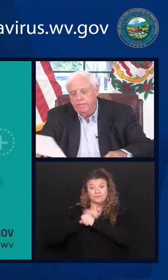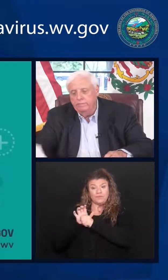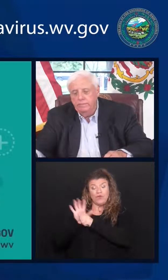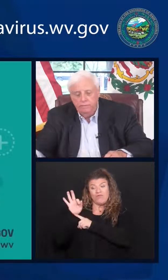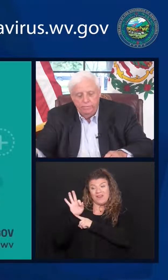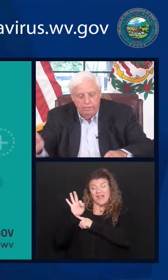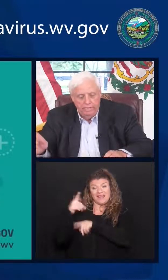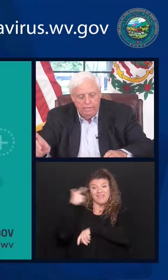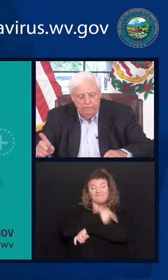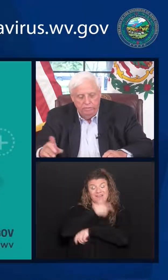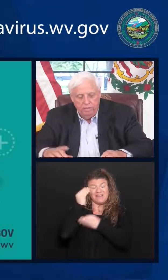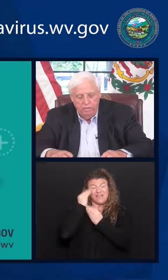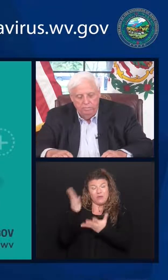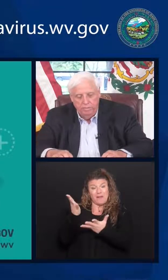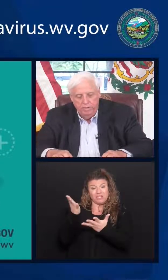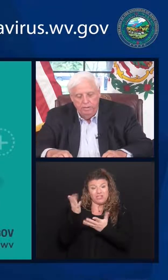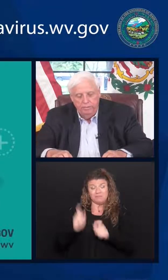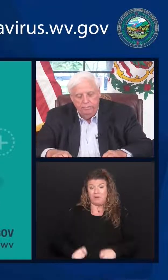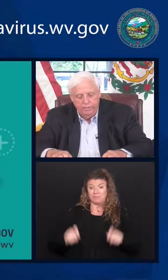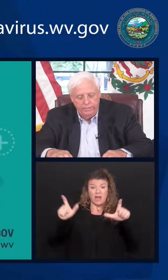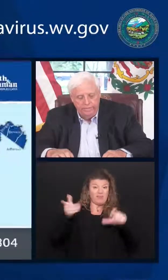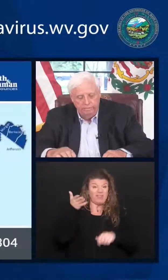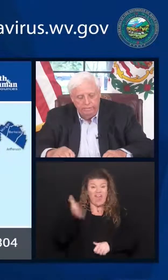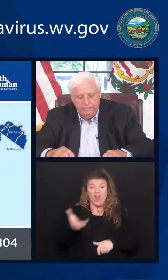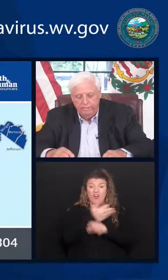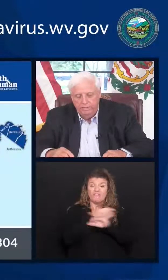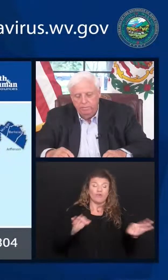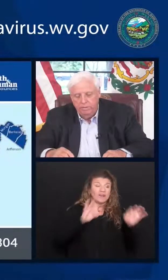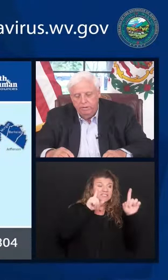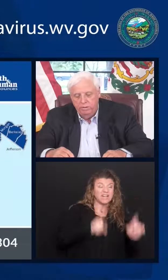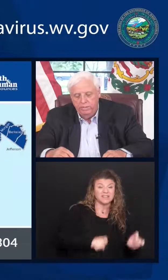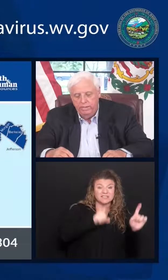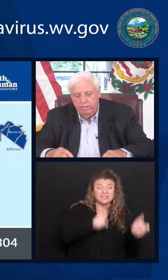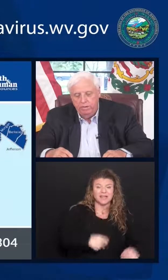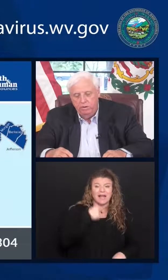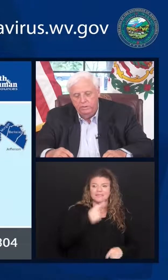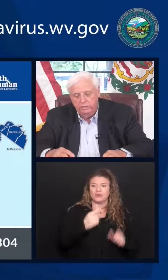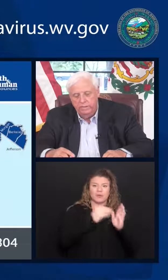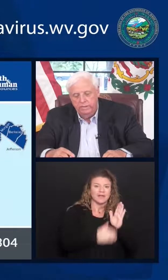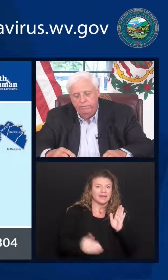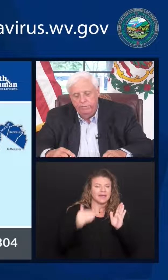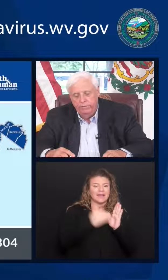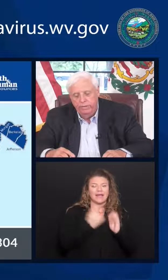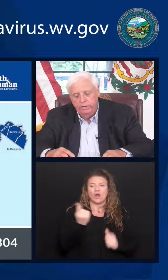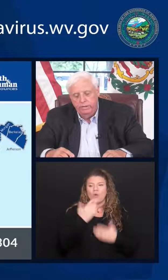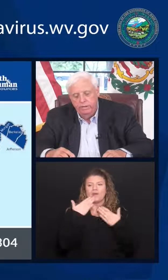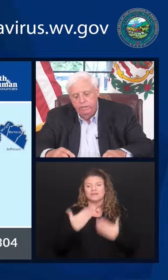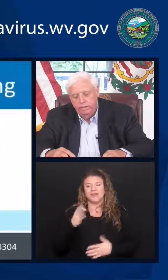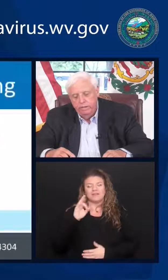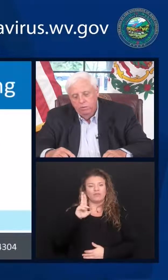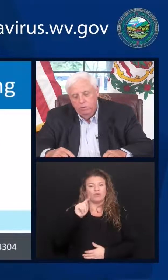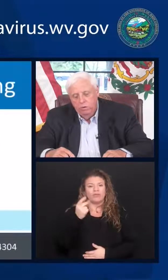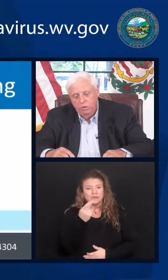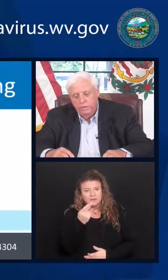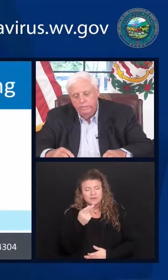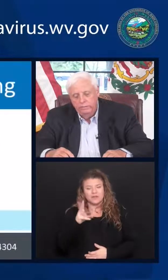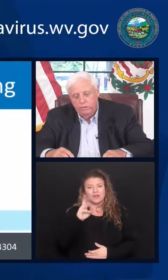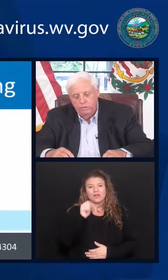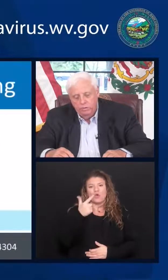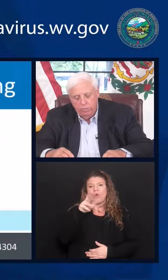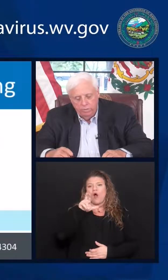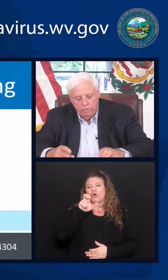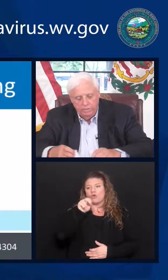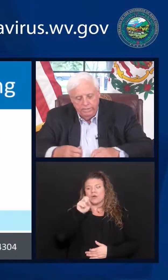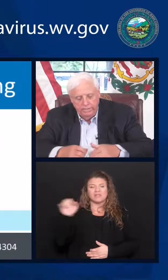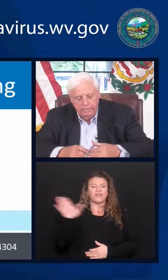COVID-19 vaccine info line is all up there. The free testing I tell you about all the time. I always thank Fruth and Walgreens for